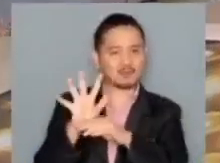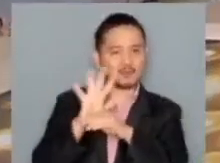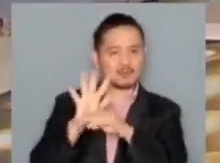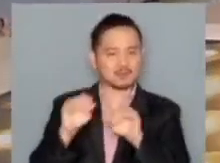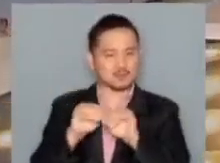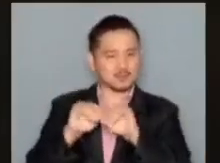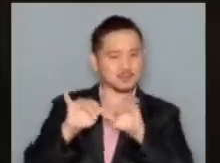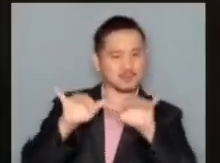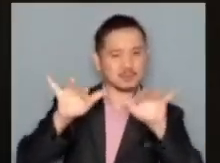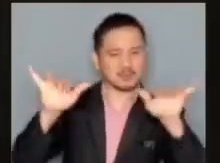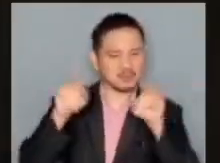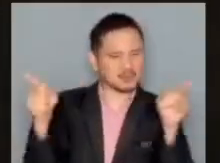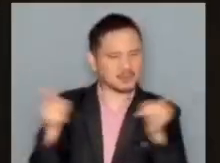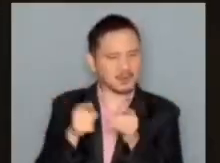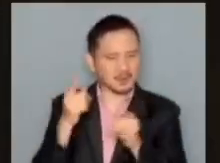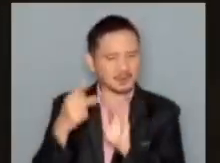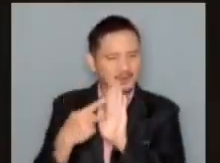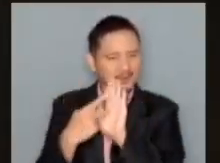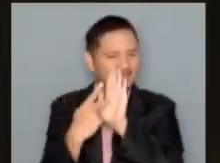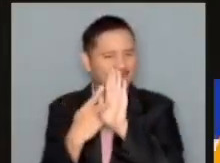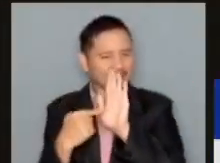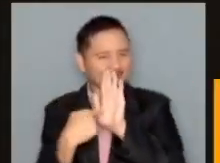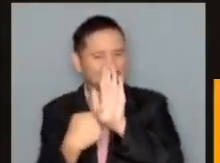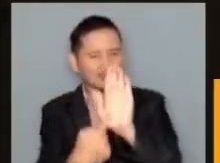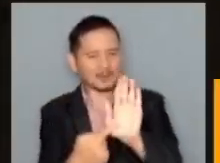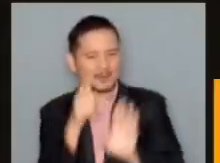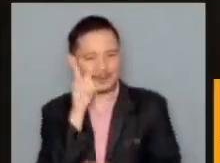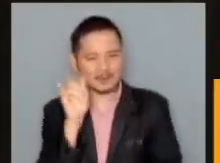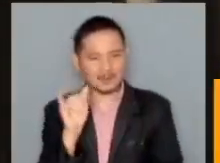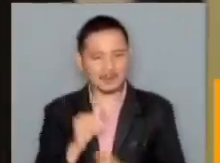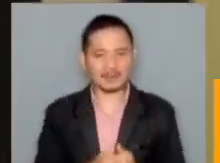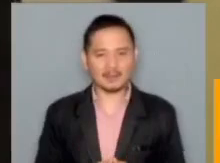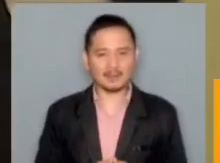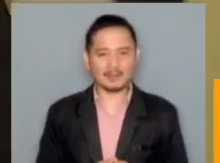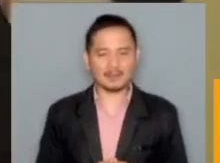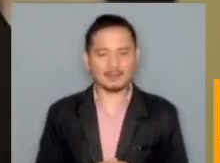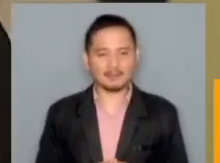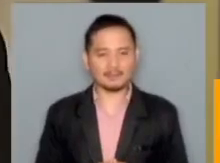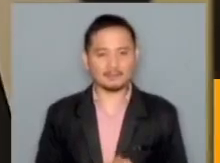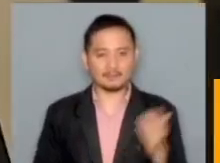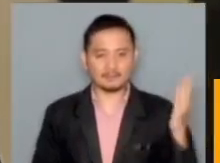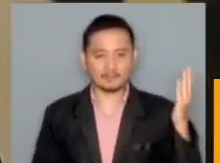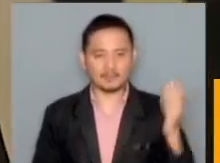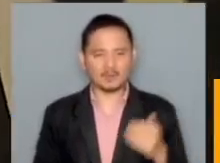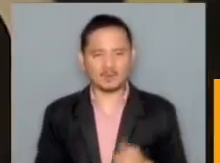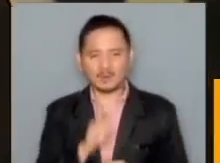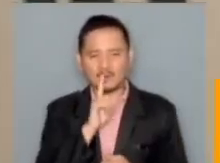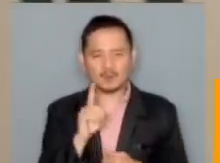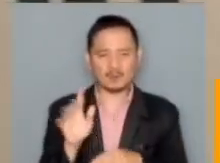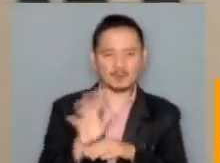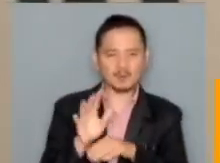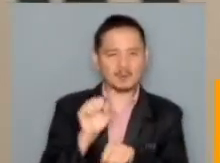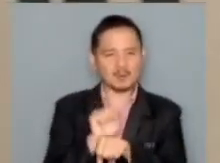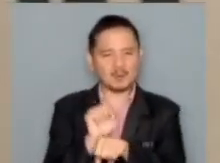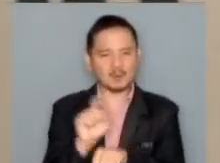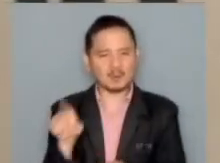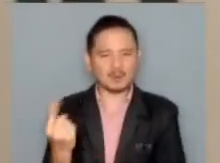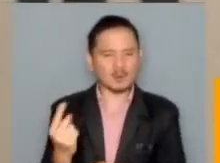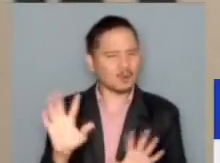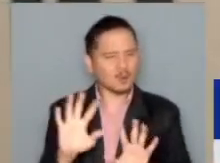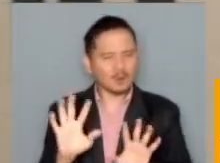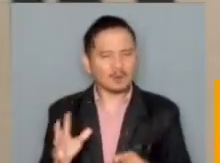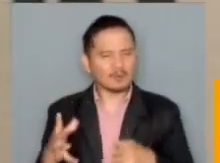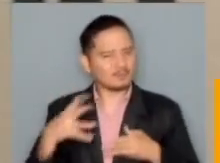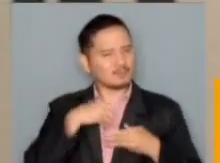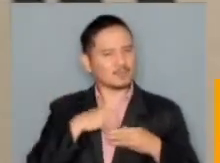Kasi itong film po na talaga na to, more than a project talaga siya. And tumago siya sa puso namin. Maybe the reason why also I'm